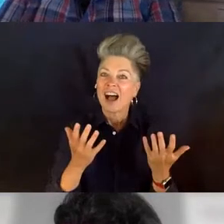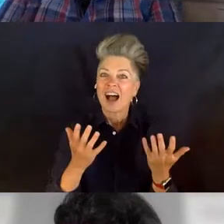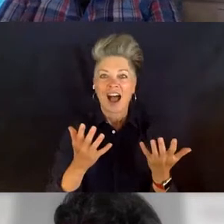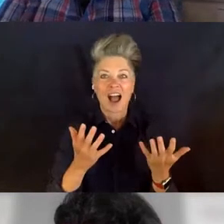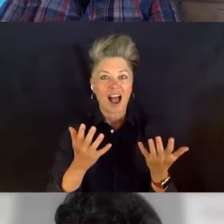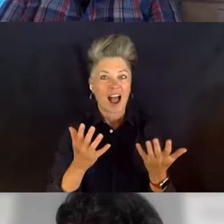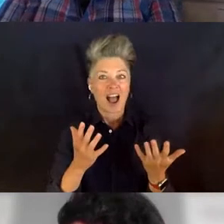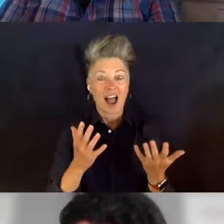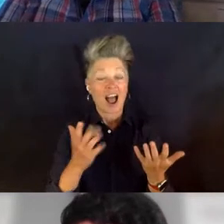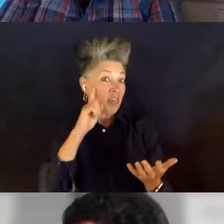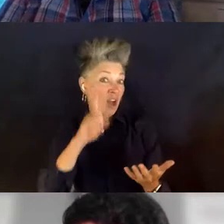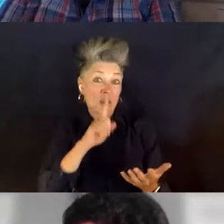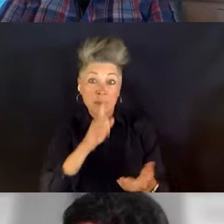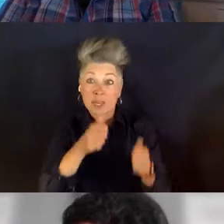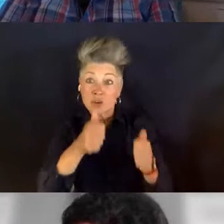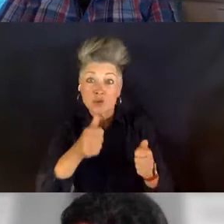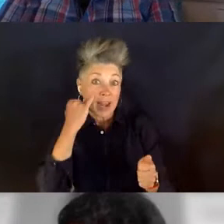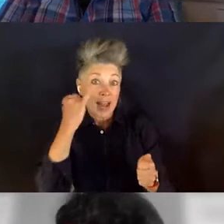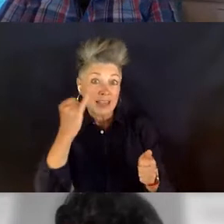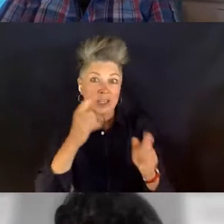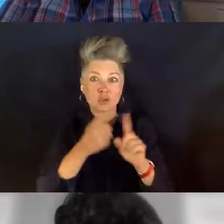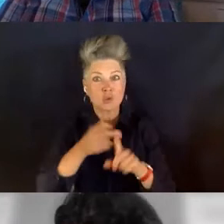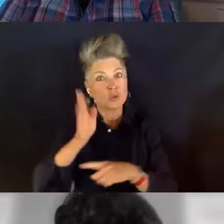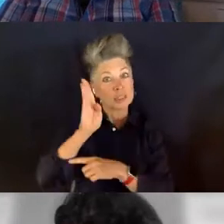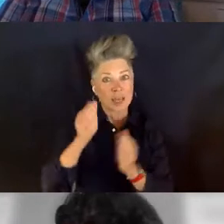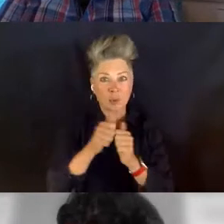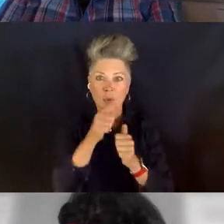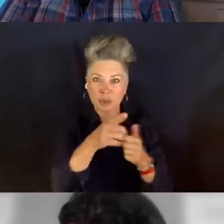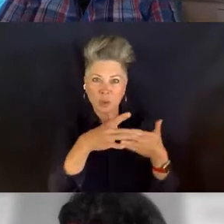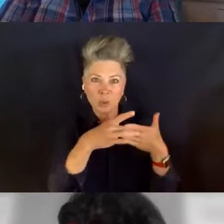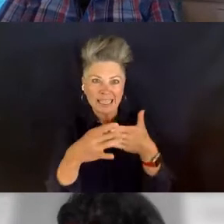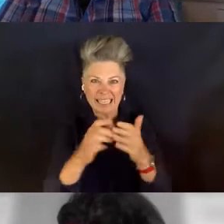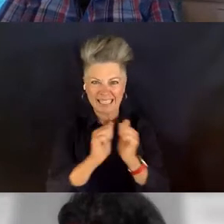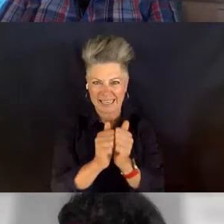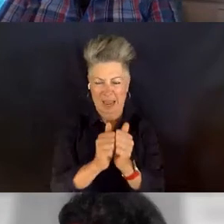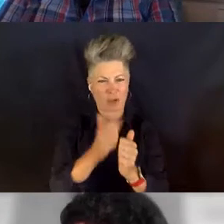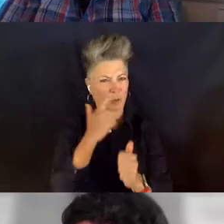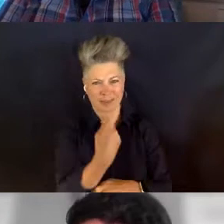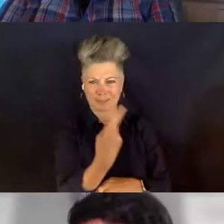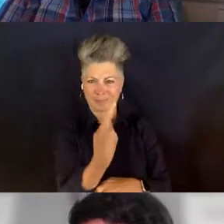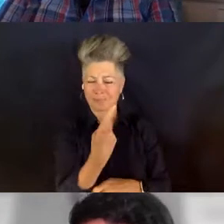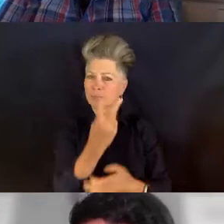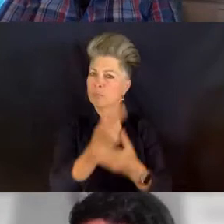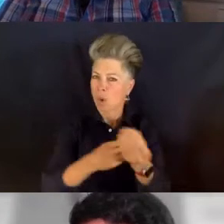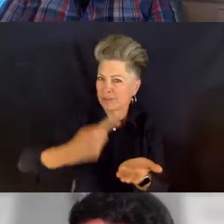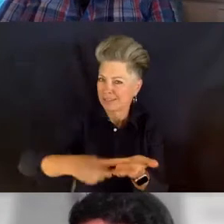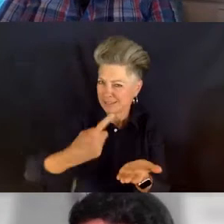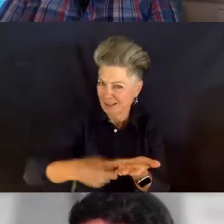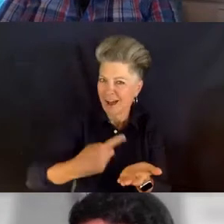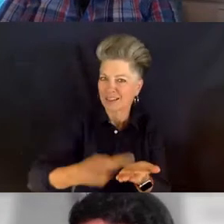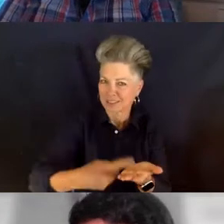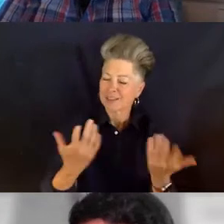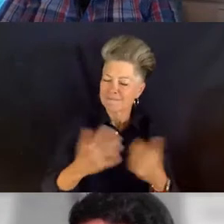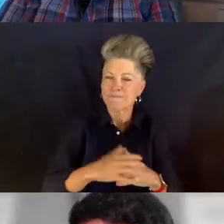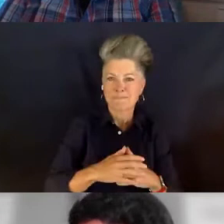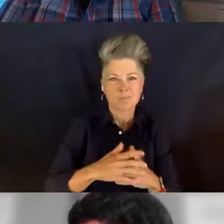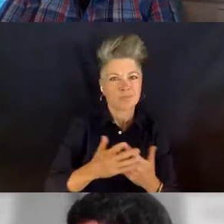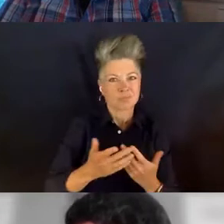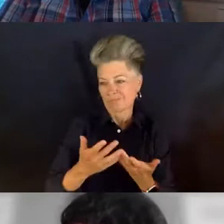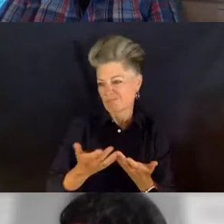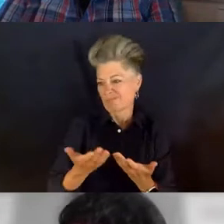I thought it would be a great idea to be able to present with you leading it together, since this is something that we had both discussed towards the